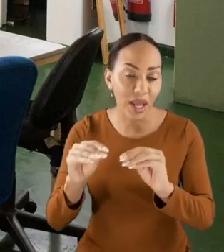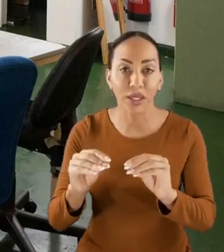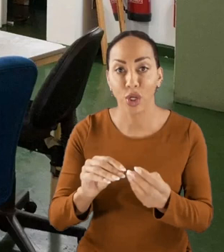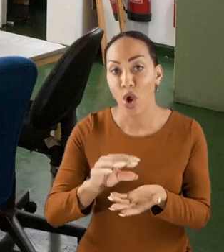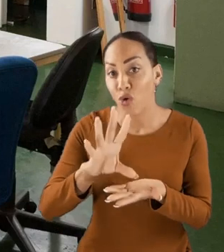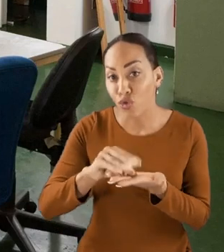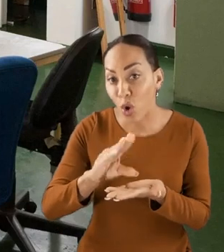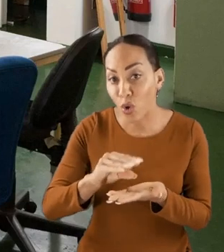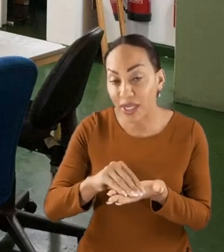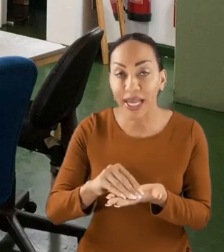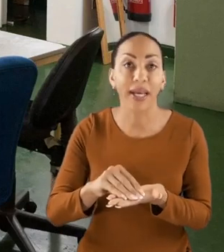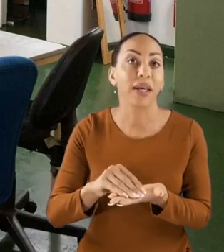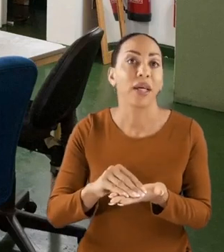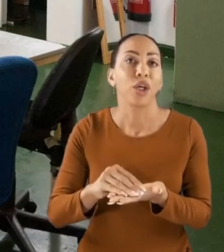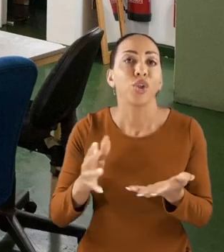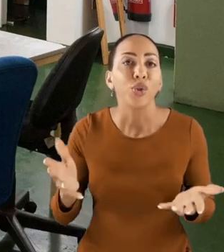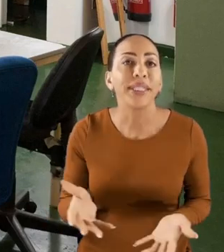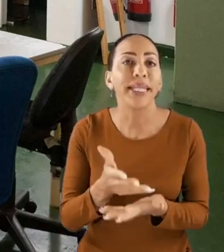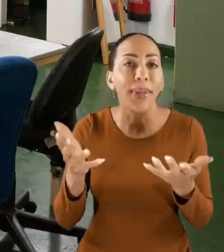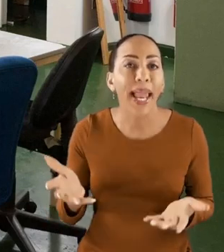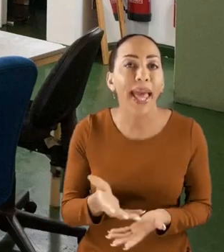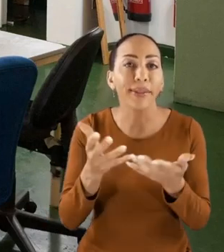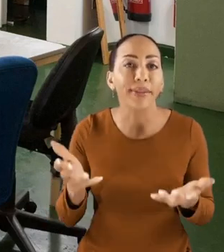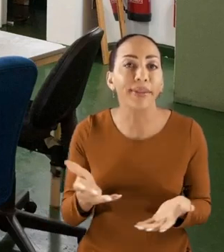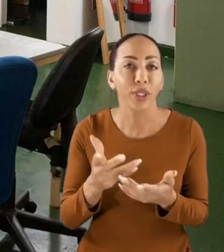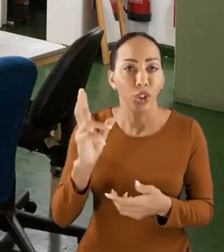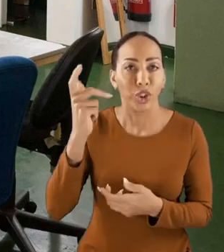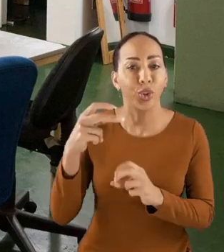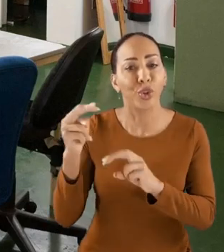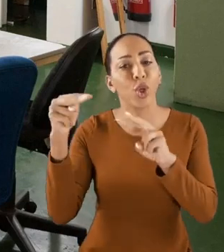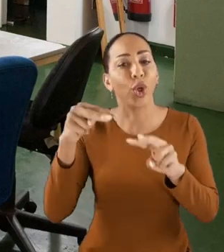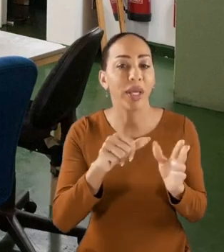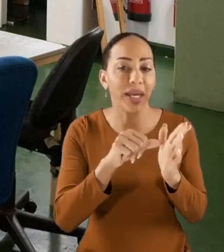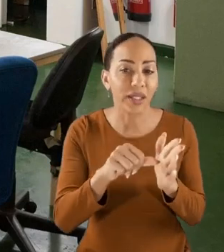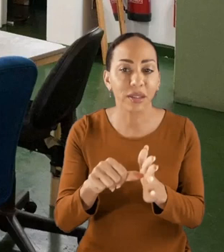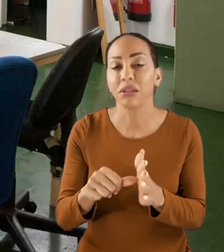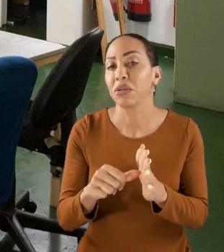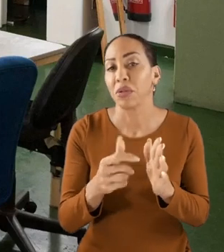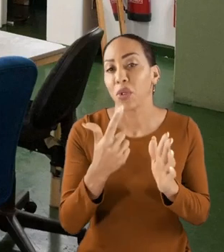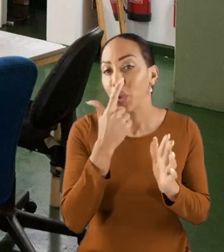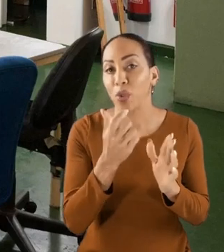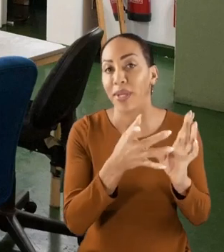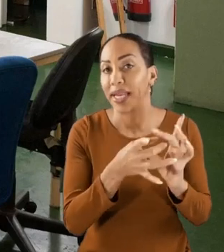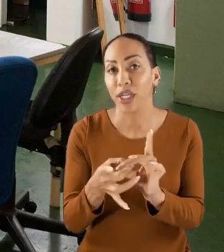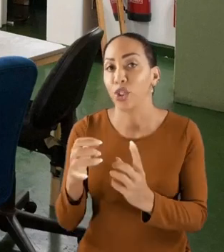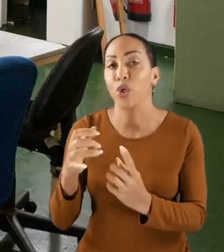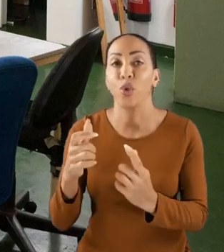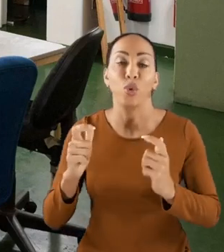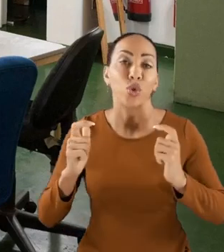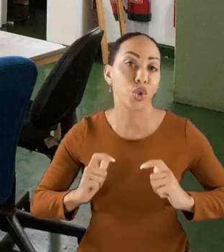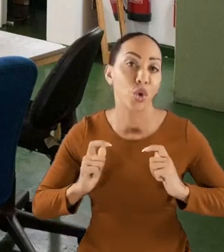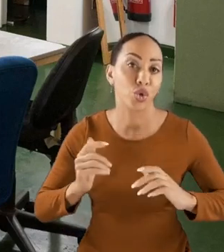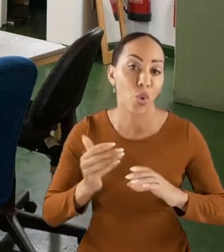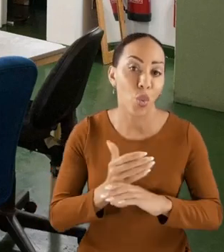to stimulate students to look at these issues, which they'd have to do, whether it be on a social work course or something else. It